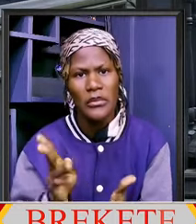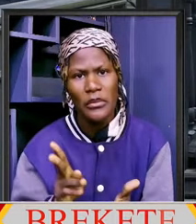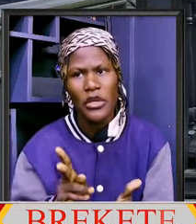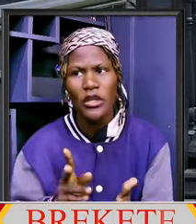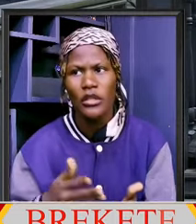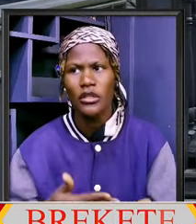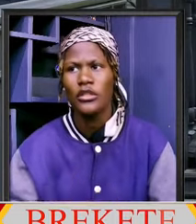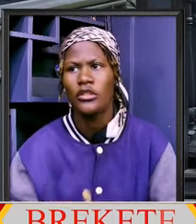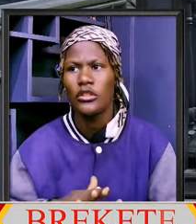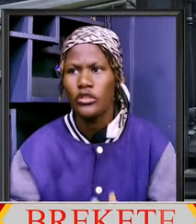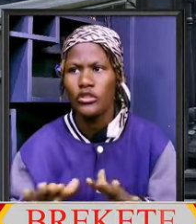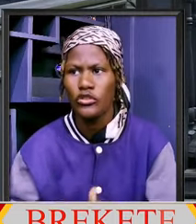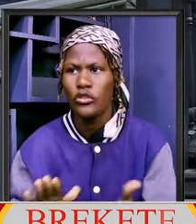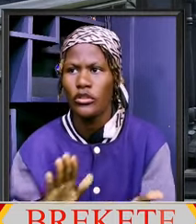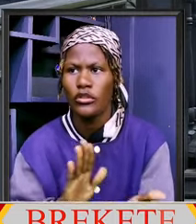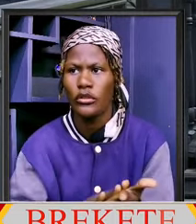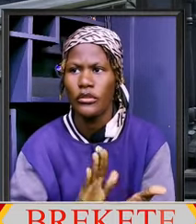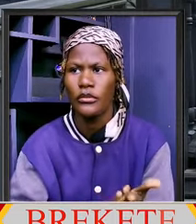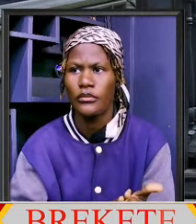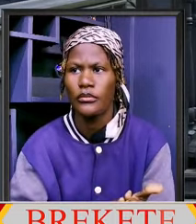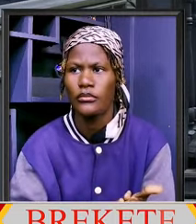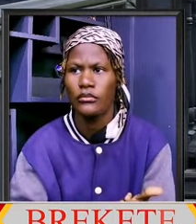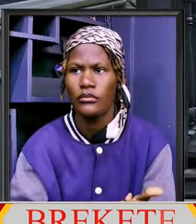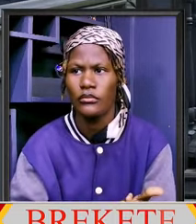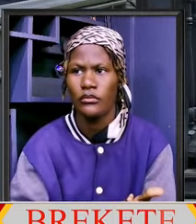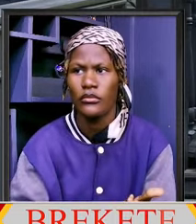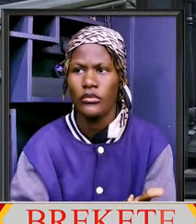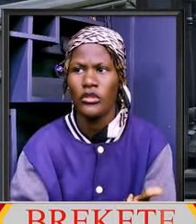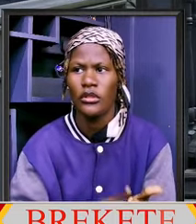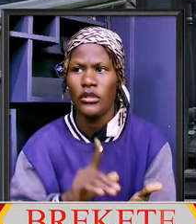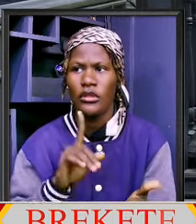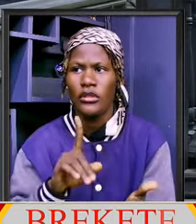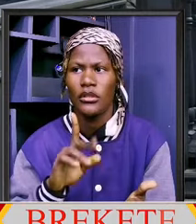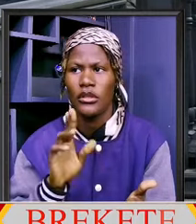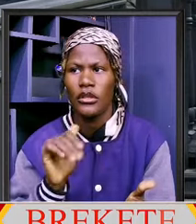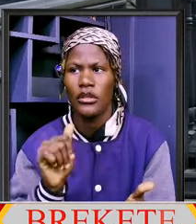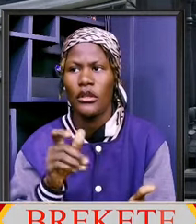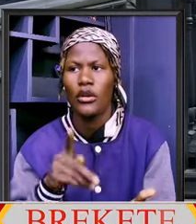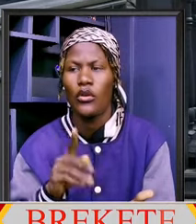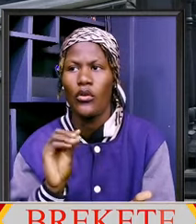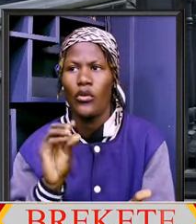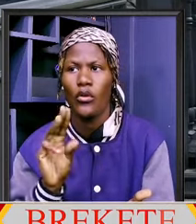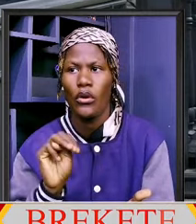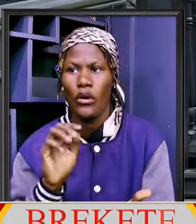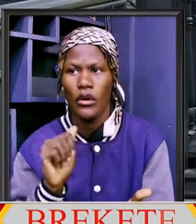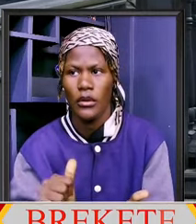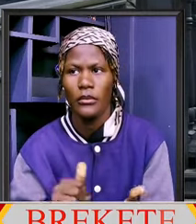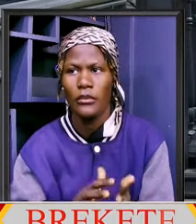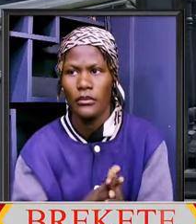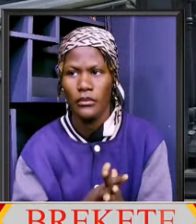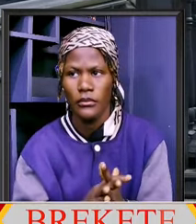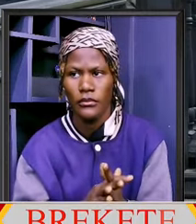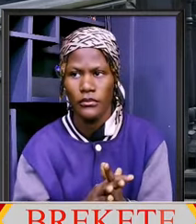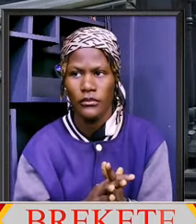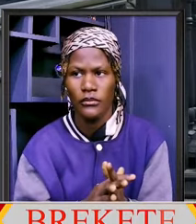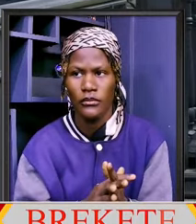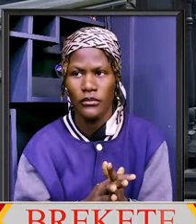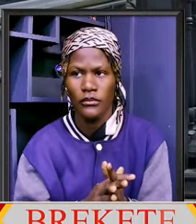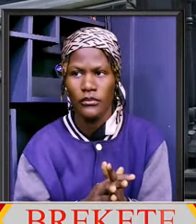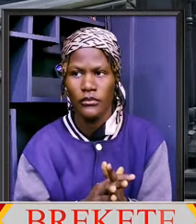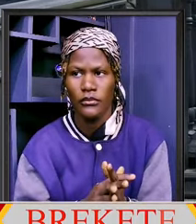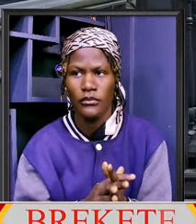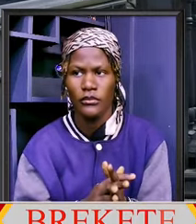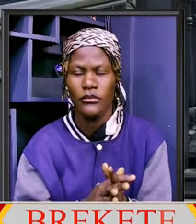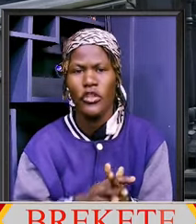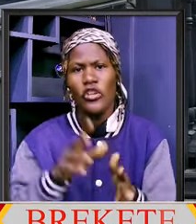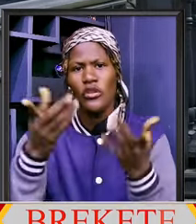children school fees. They say that glaucoma. We go there, glaucoma. Say he never reached to operate. So you can't